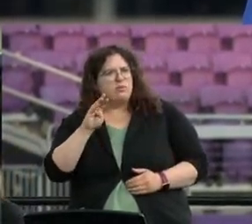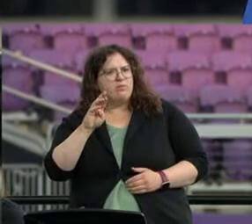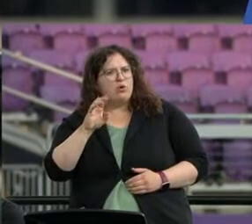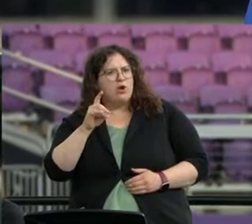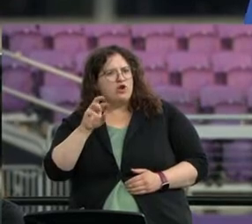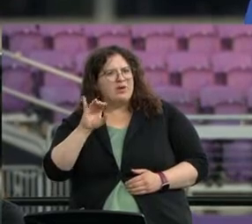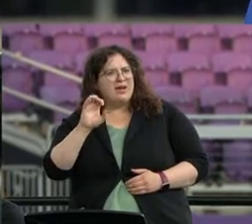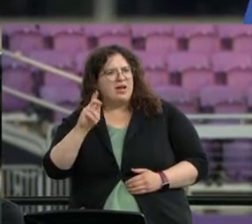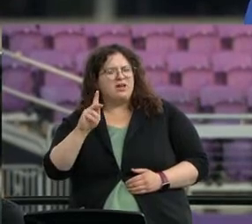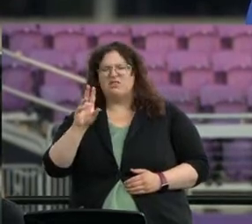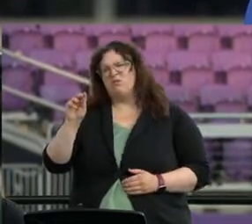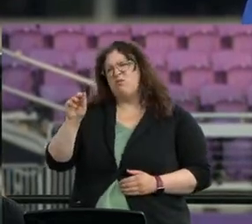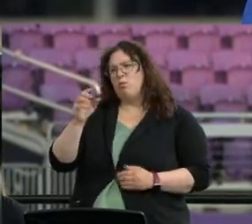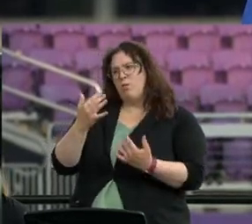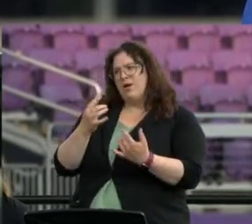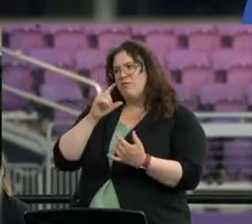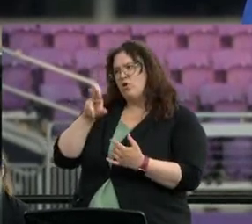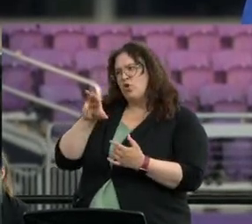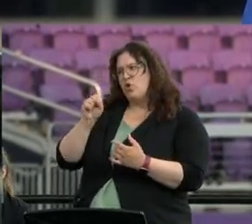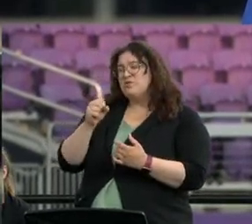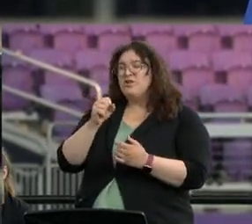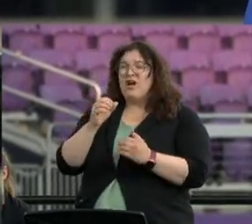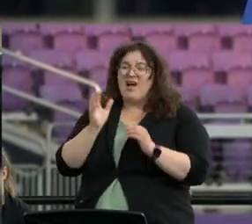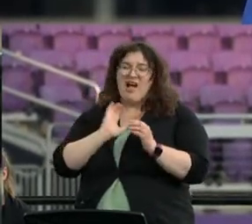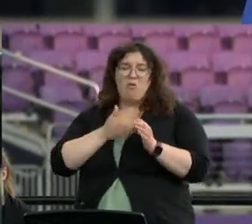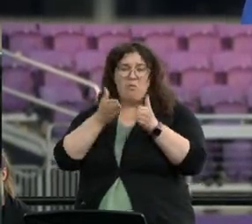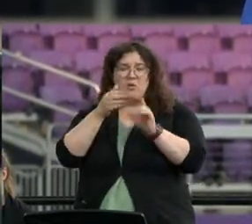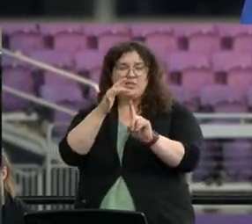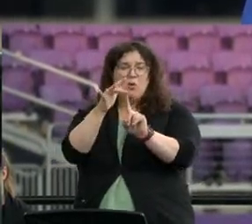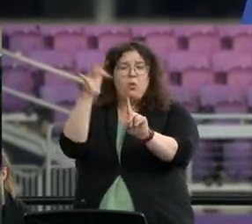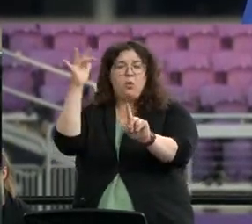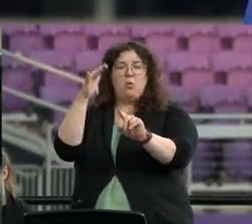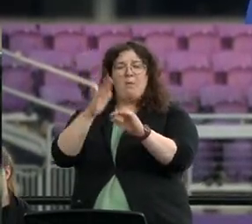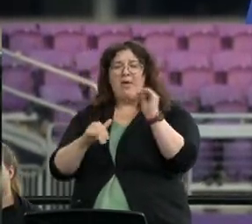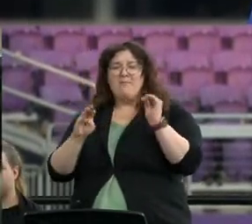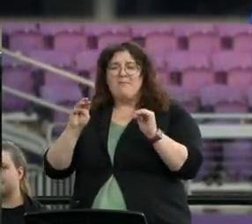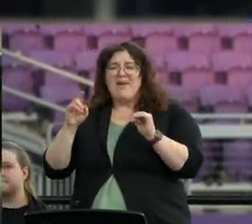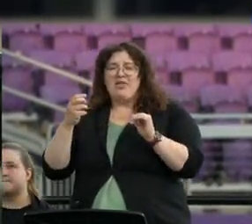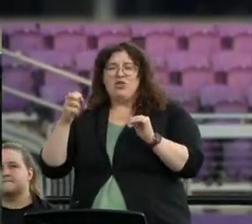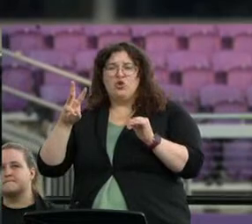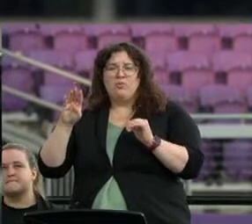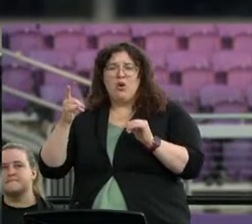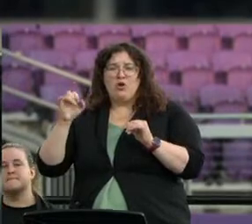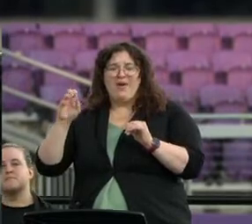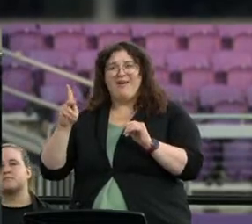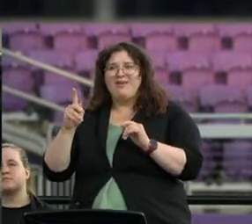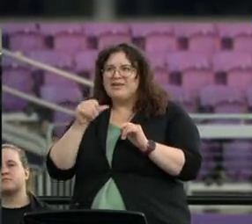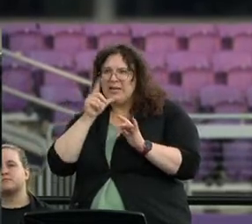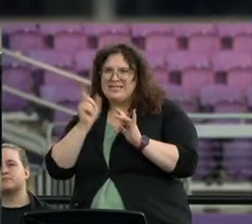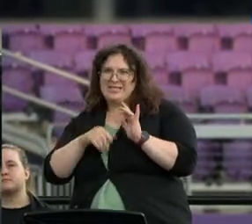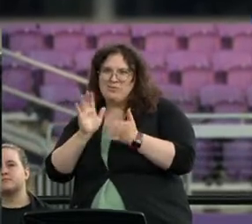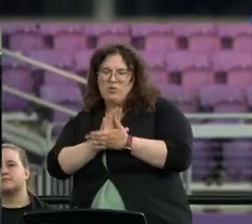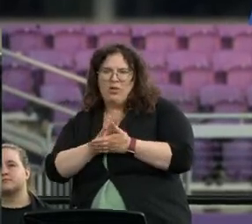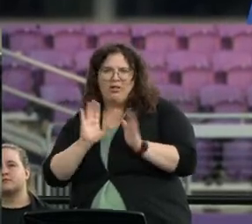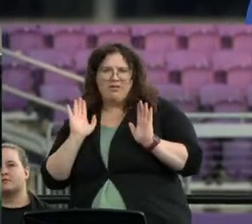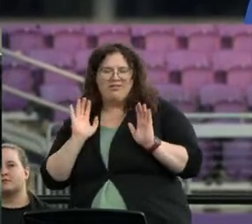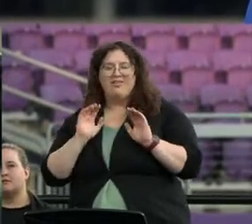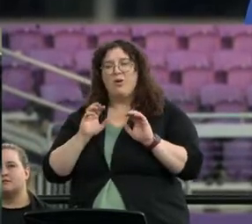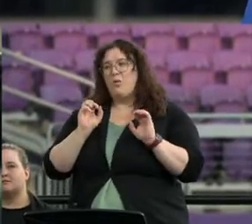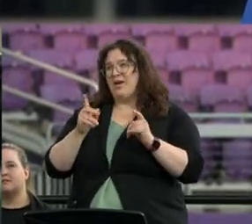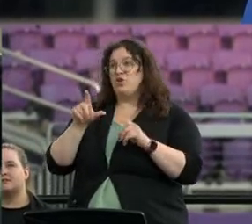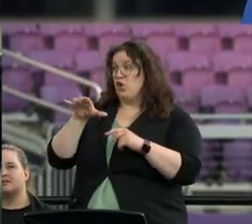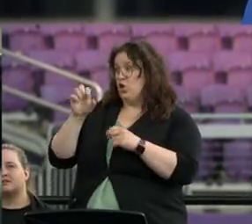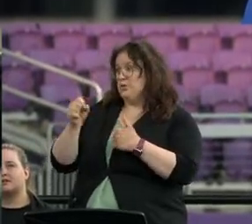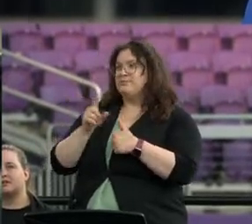Plus, our person is way cooler than Matthew Broderick. He doesn't skip school. Okay, now for the clues. He